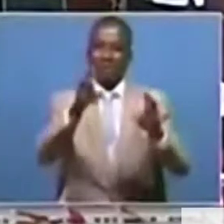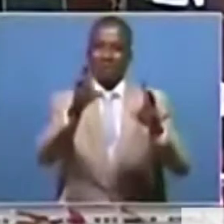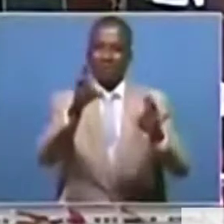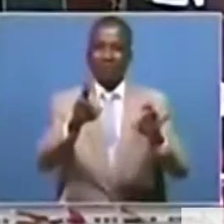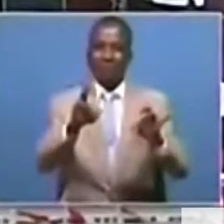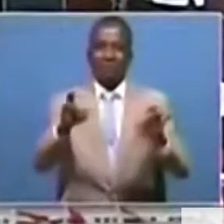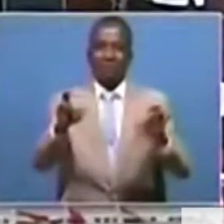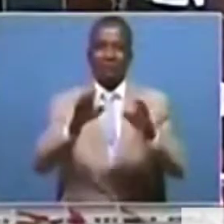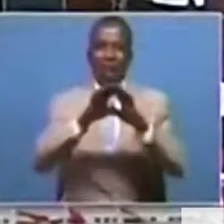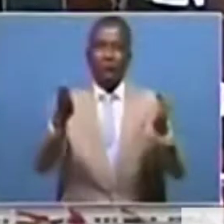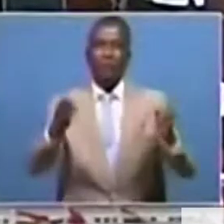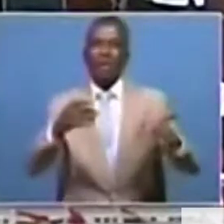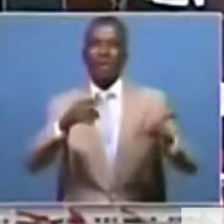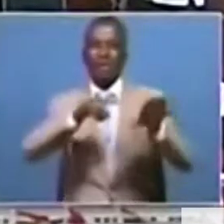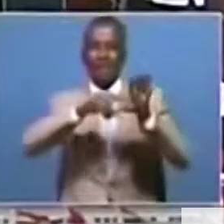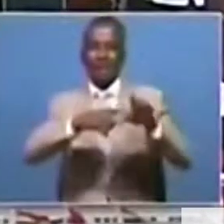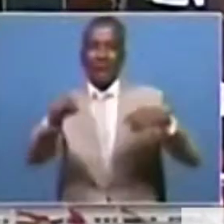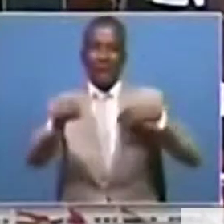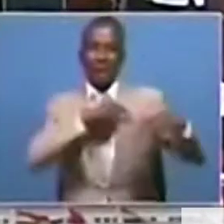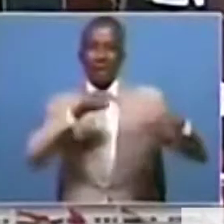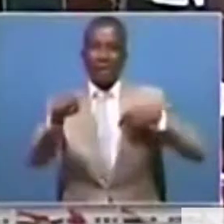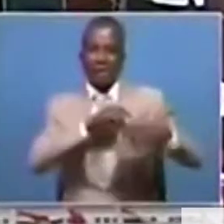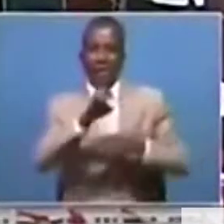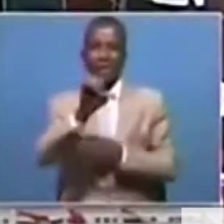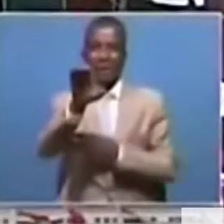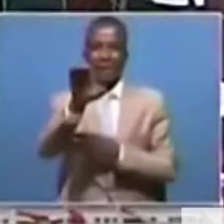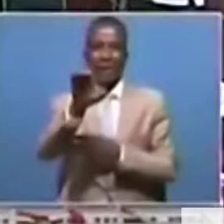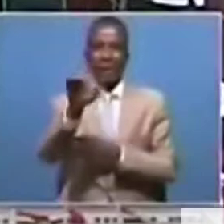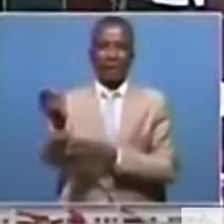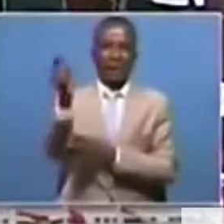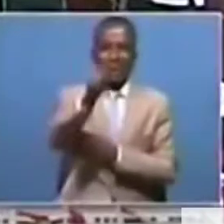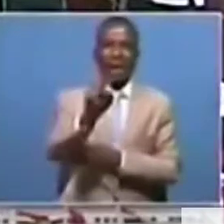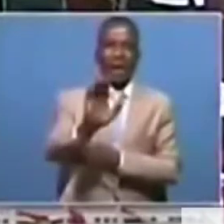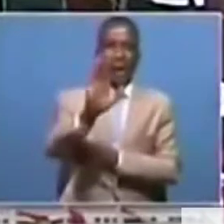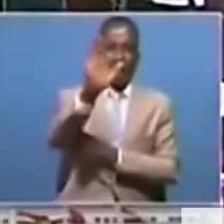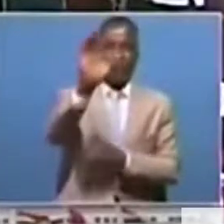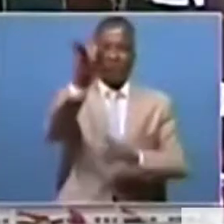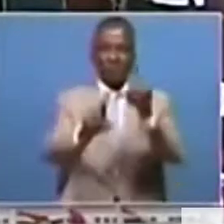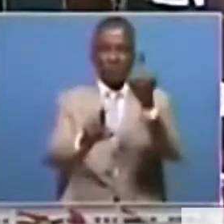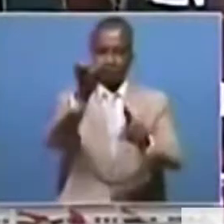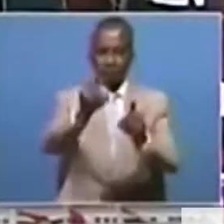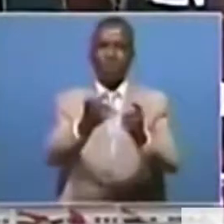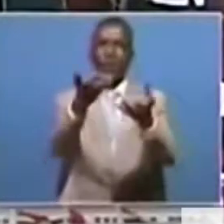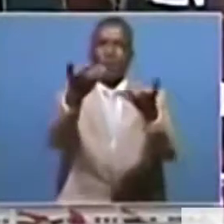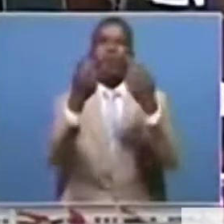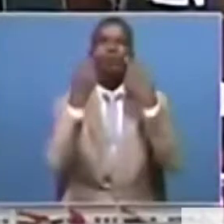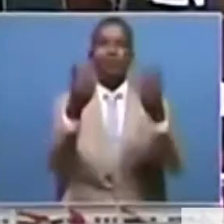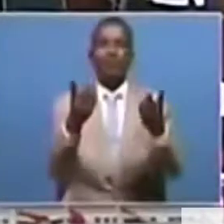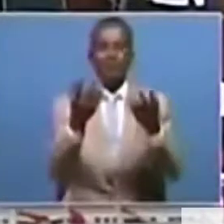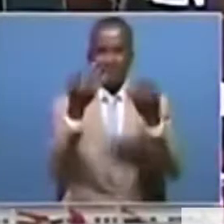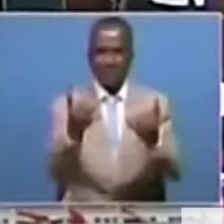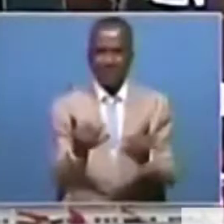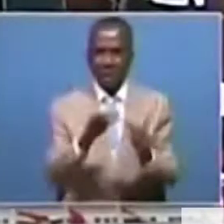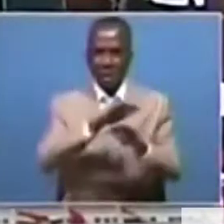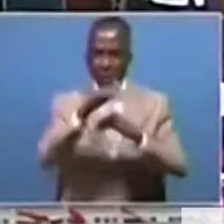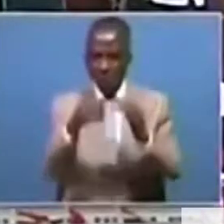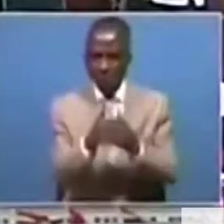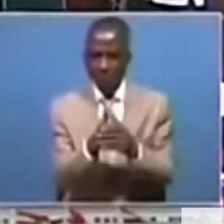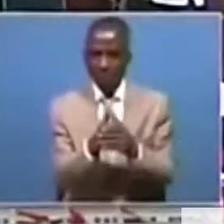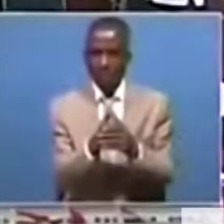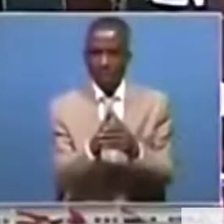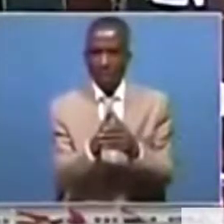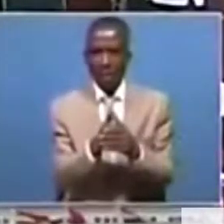for leave to reopen case of petitioner to enable chairperson of electoral commission to testify. From all indications, the target